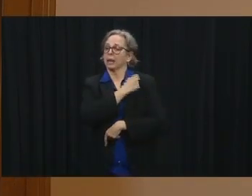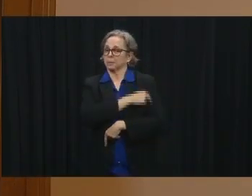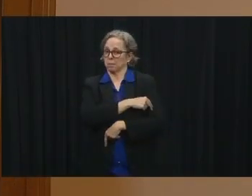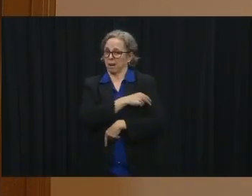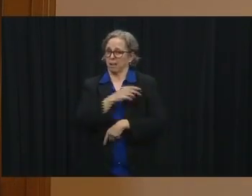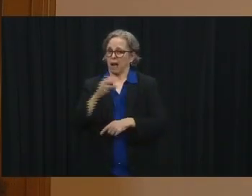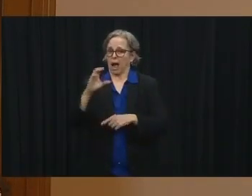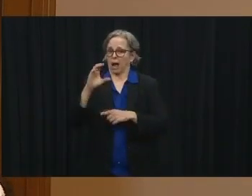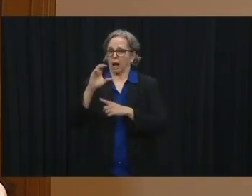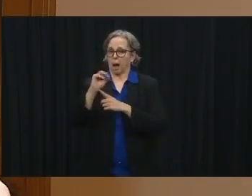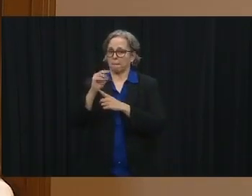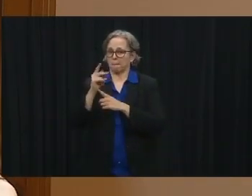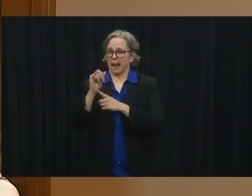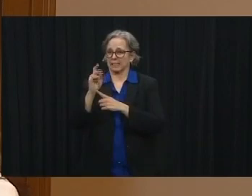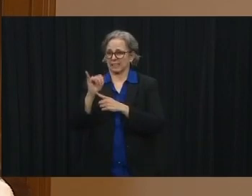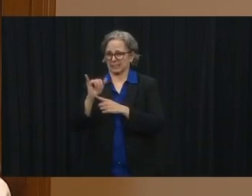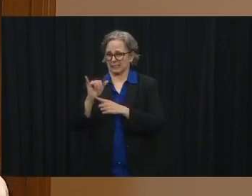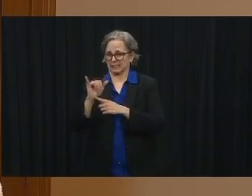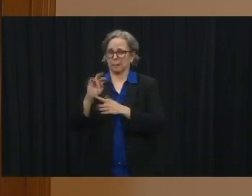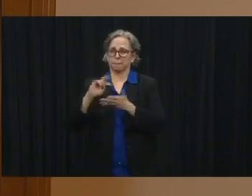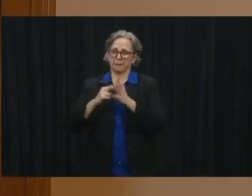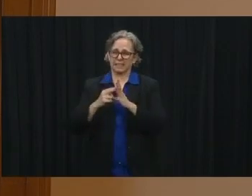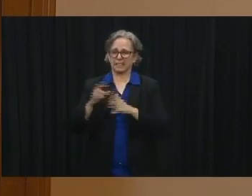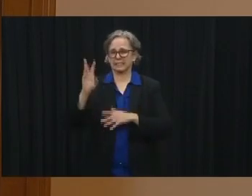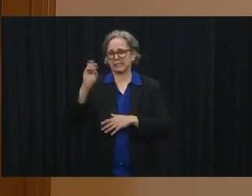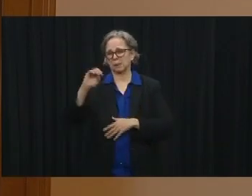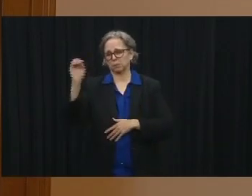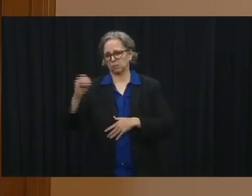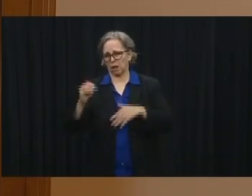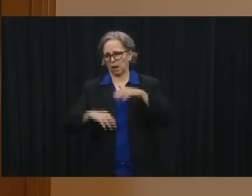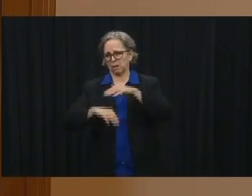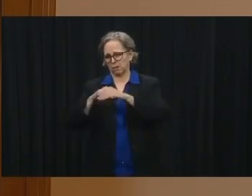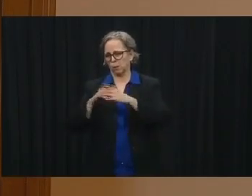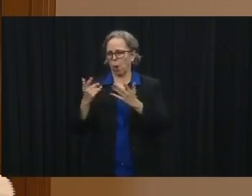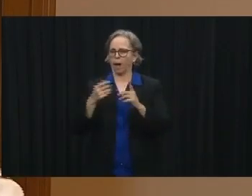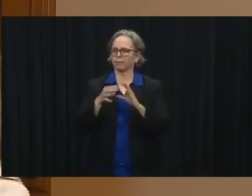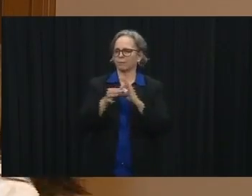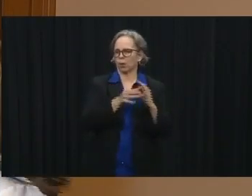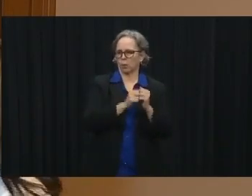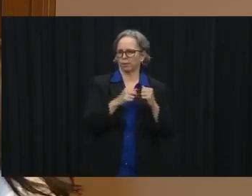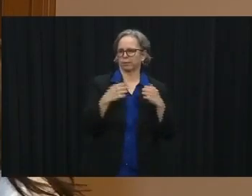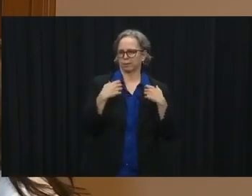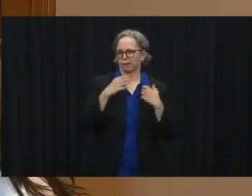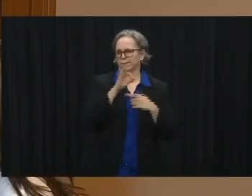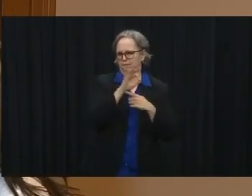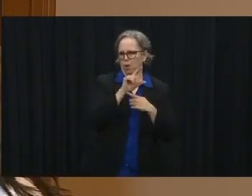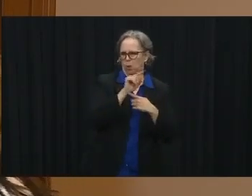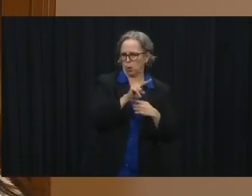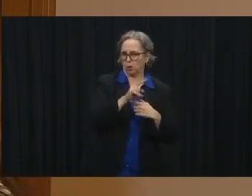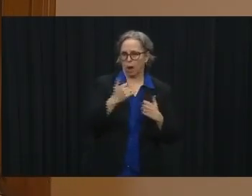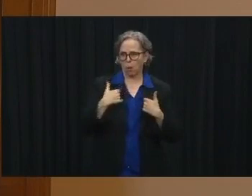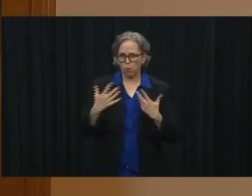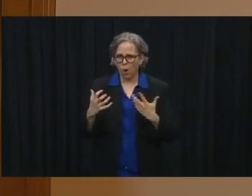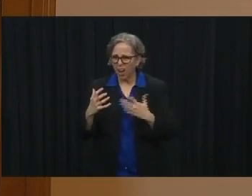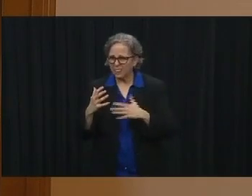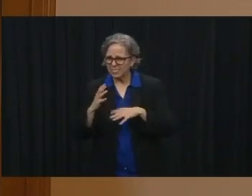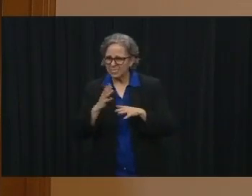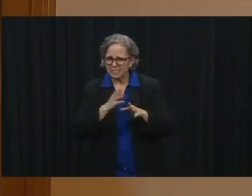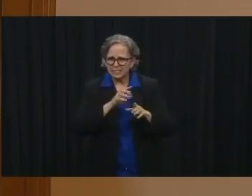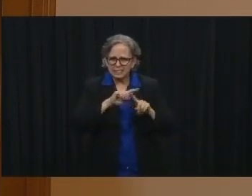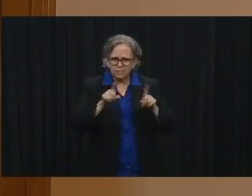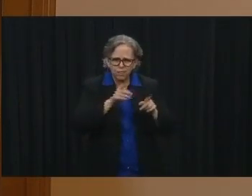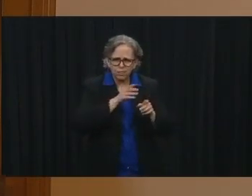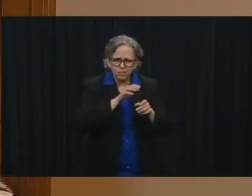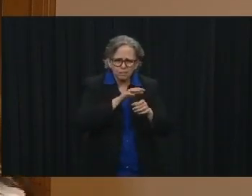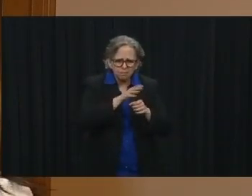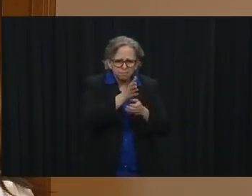season. But I want to talk a little bit more about the specialized parts of hospitals. This slide will show you what we have available